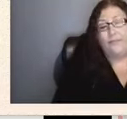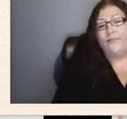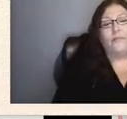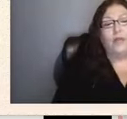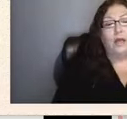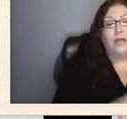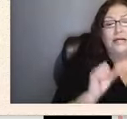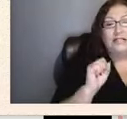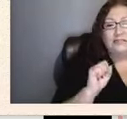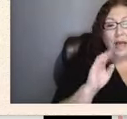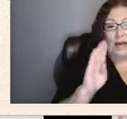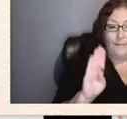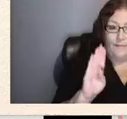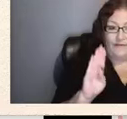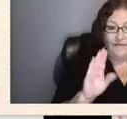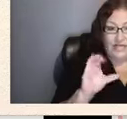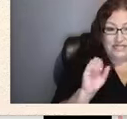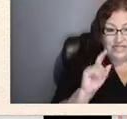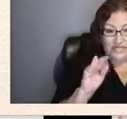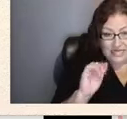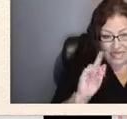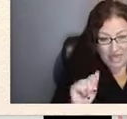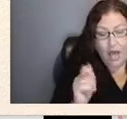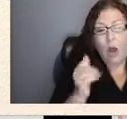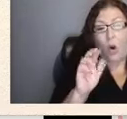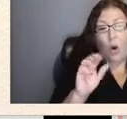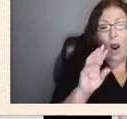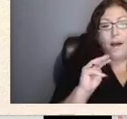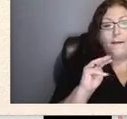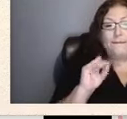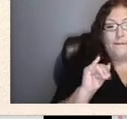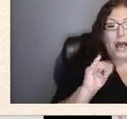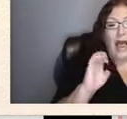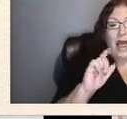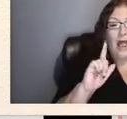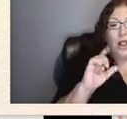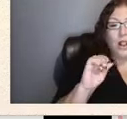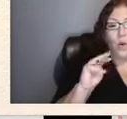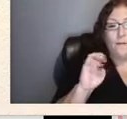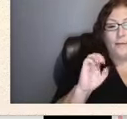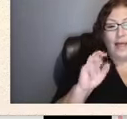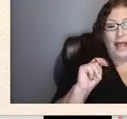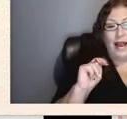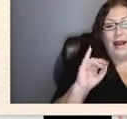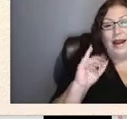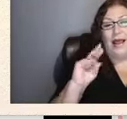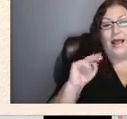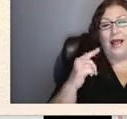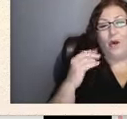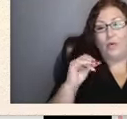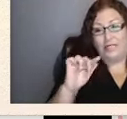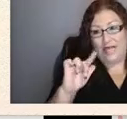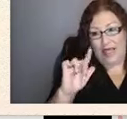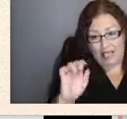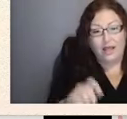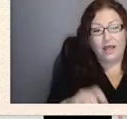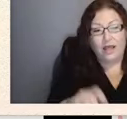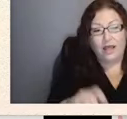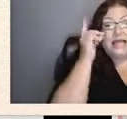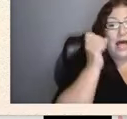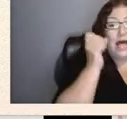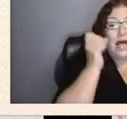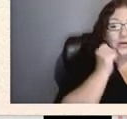bifida, cystica, or myelomeningocele, Down syndrome,